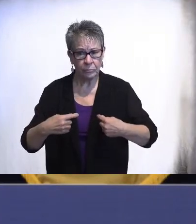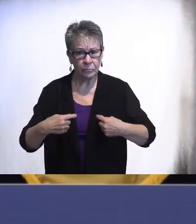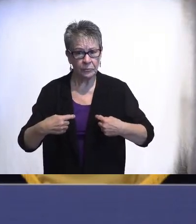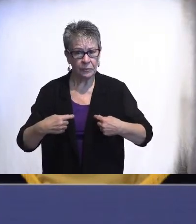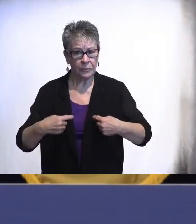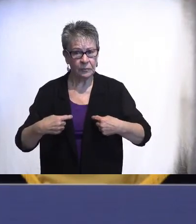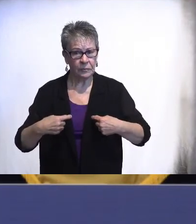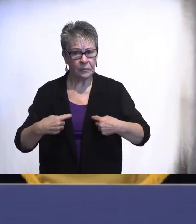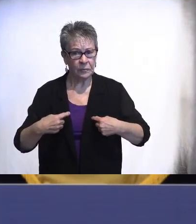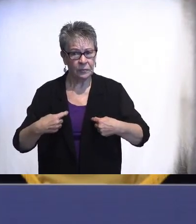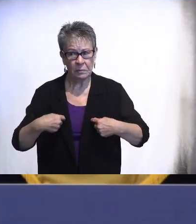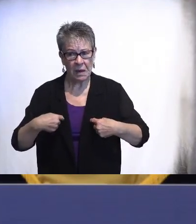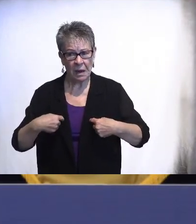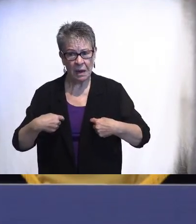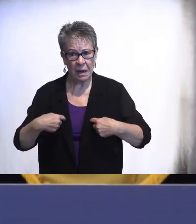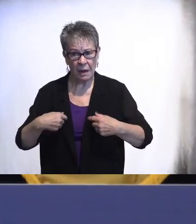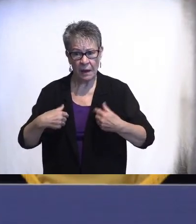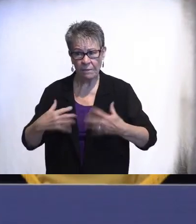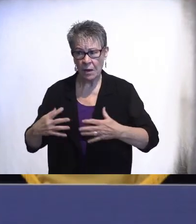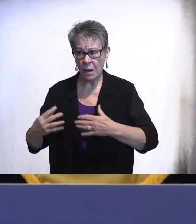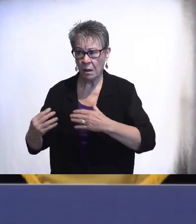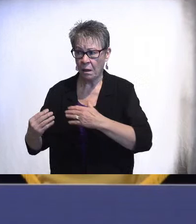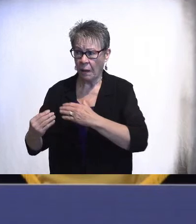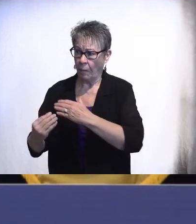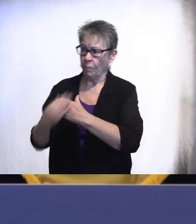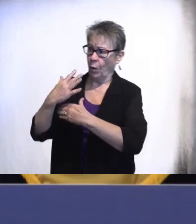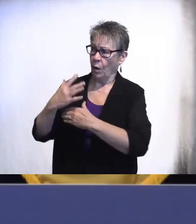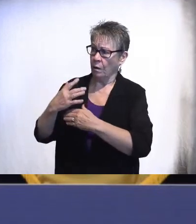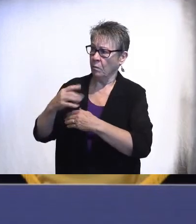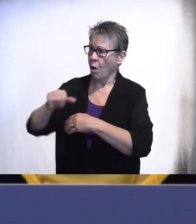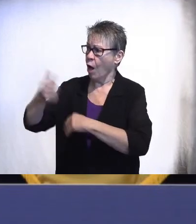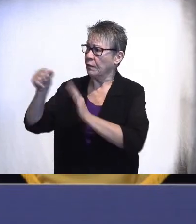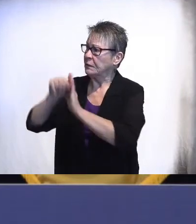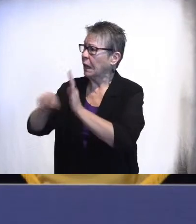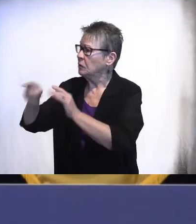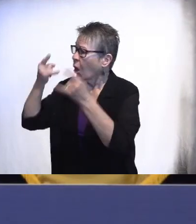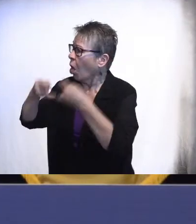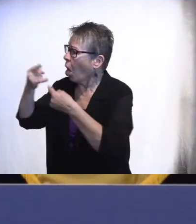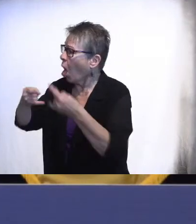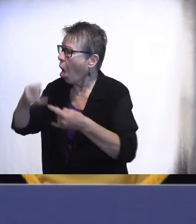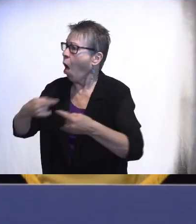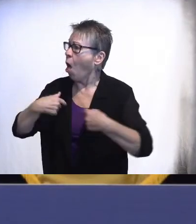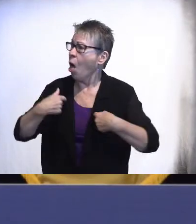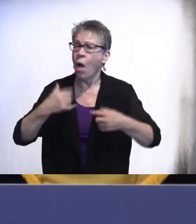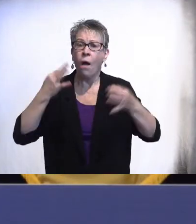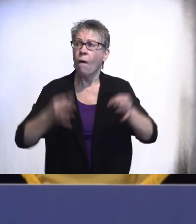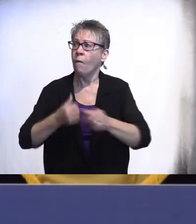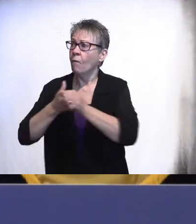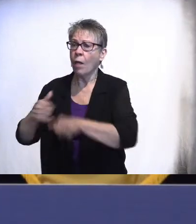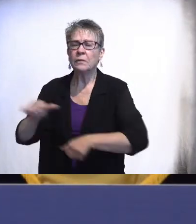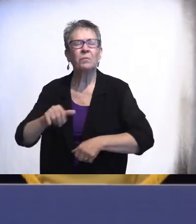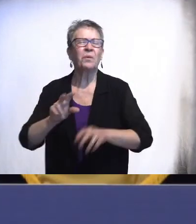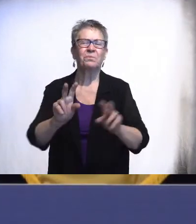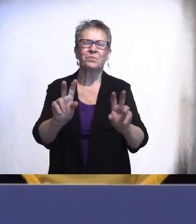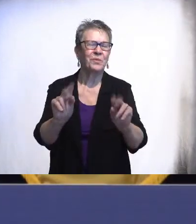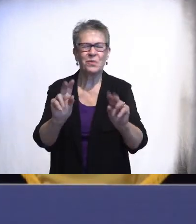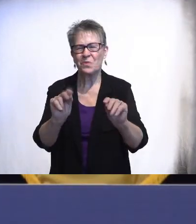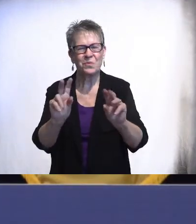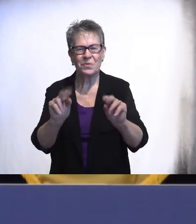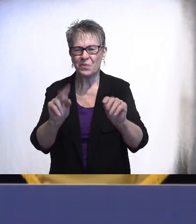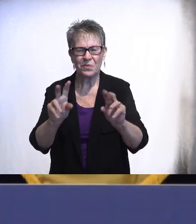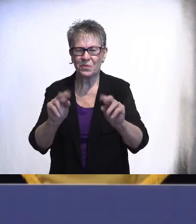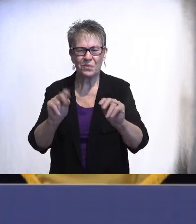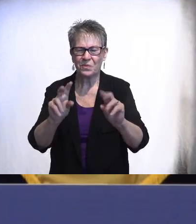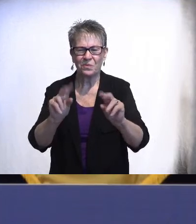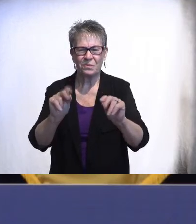reality in the state right now. Obviously, we take, if there are best practices elsewhere, obviously the feds matter